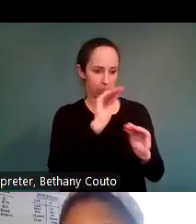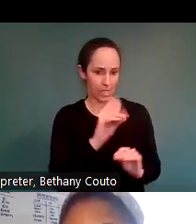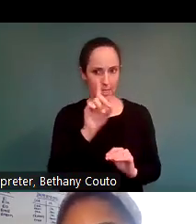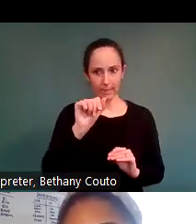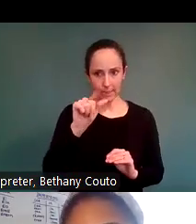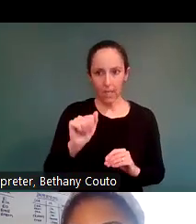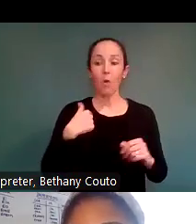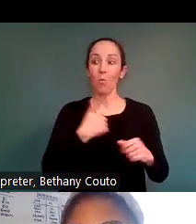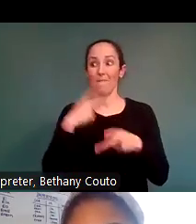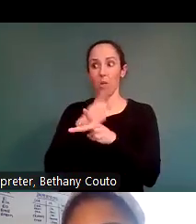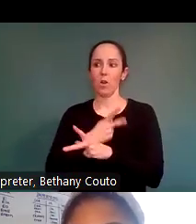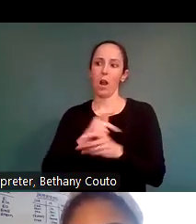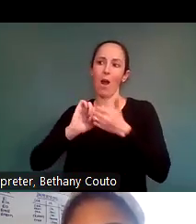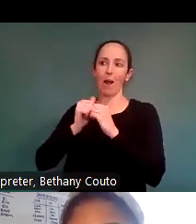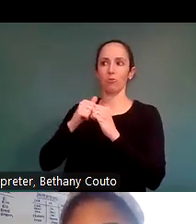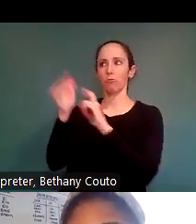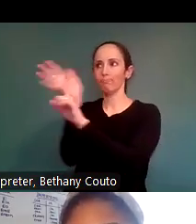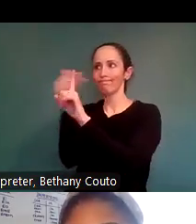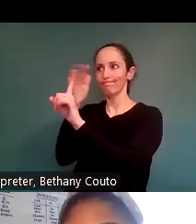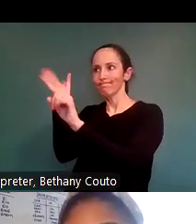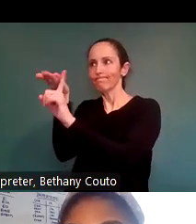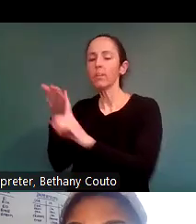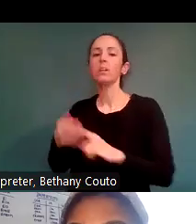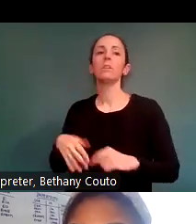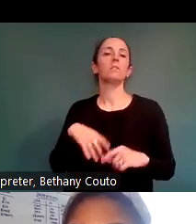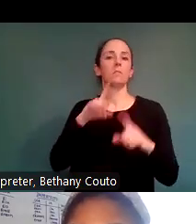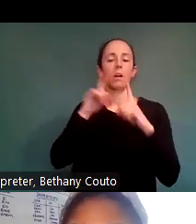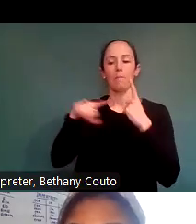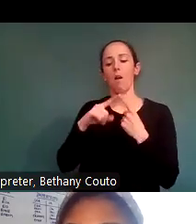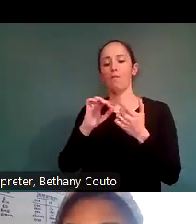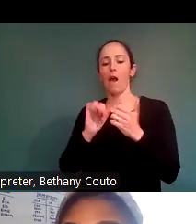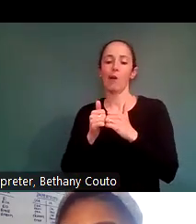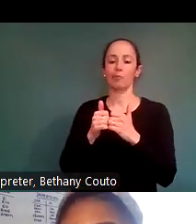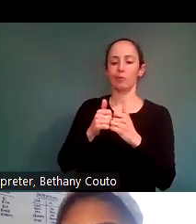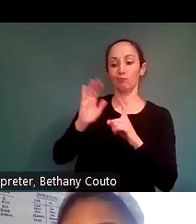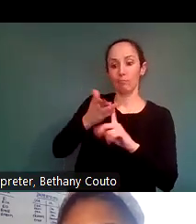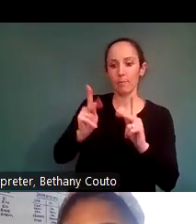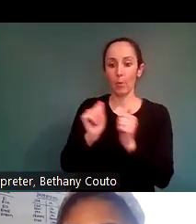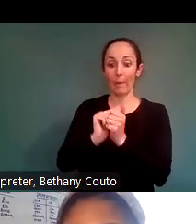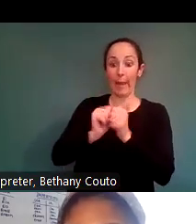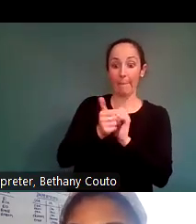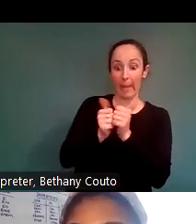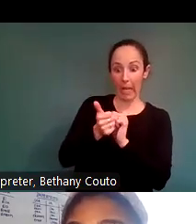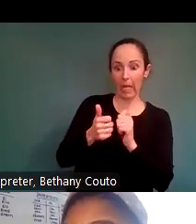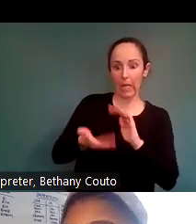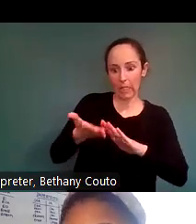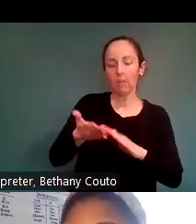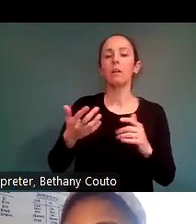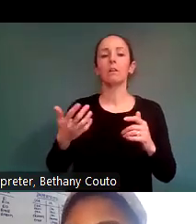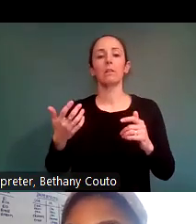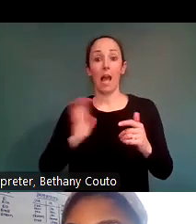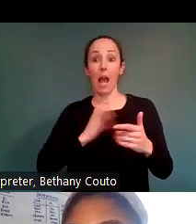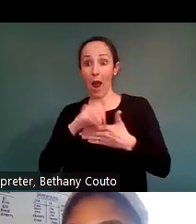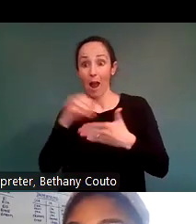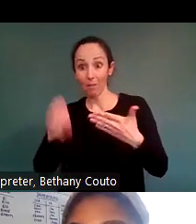whys of it all, and organize people around campaign activities, we were able to see some really good outcomes for this work, which continues.